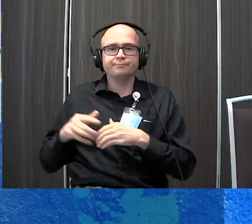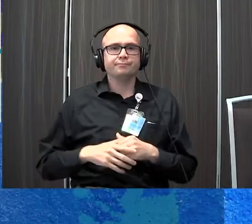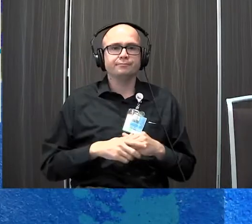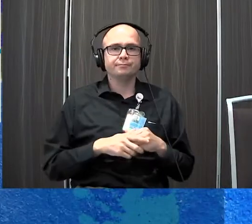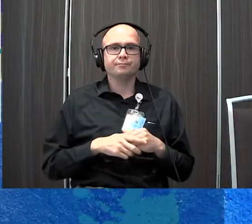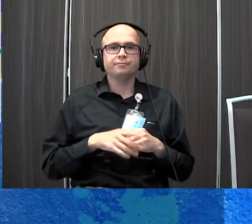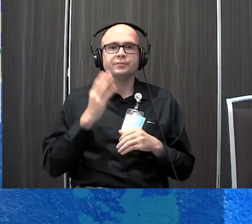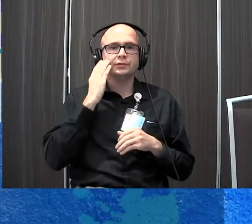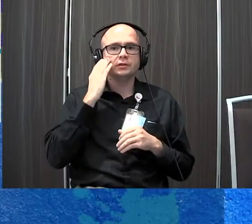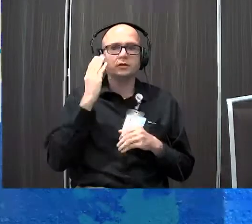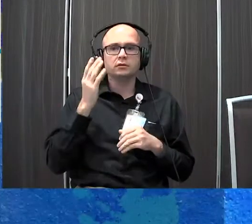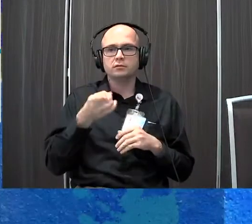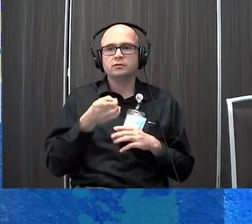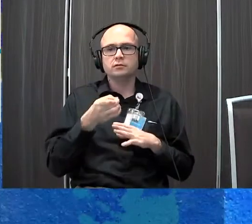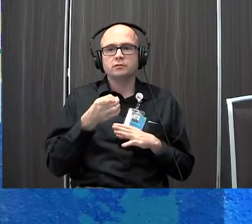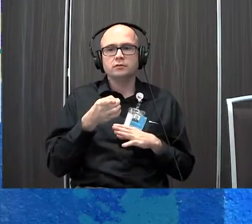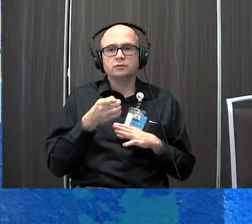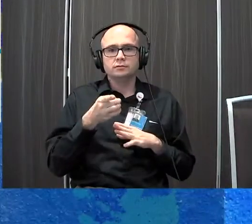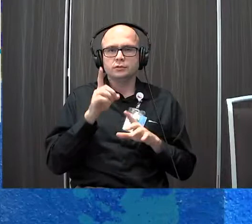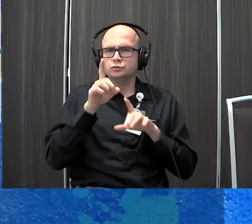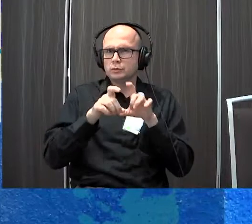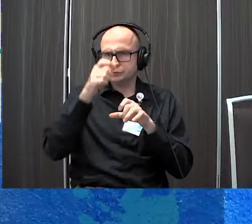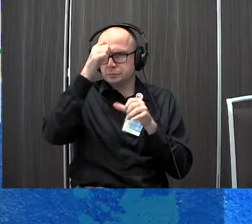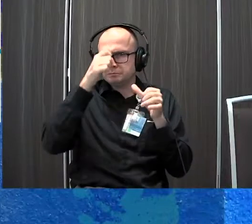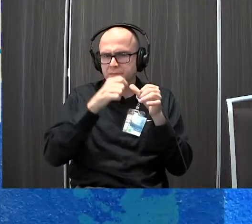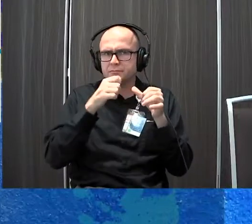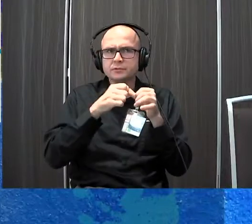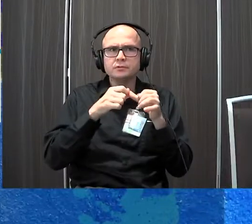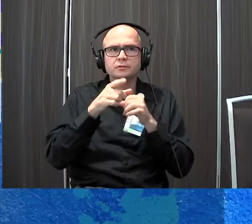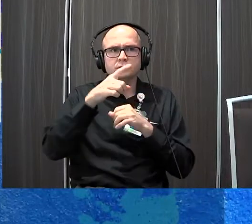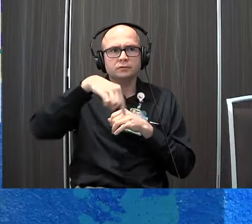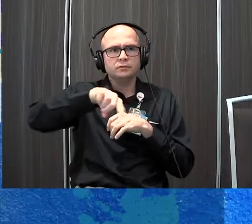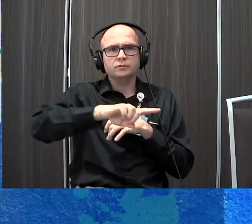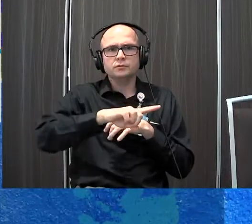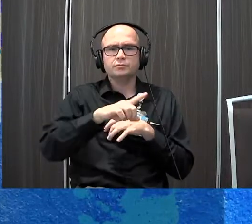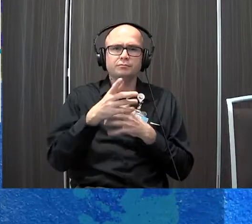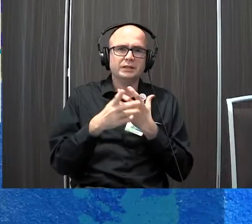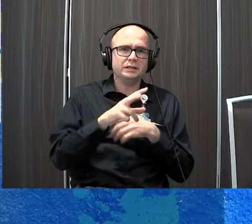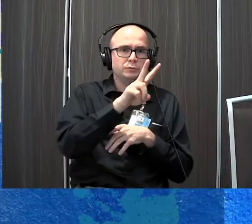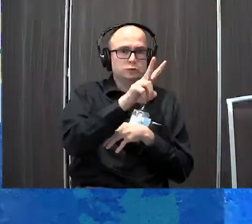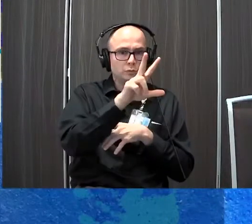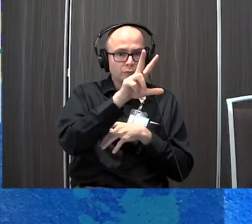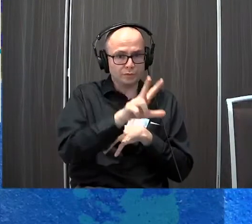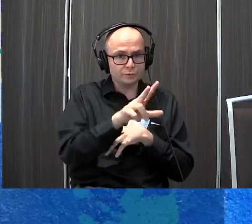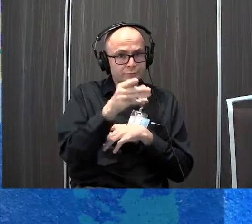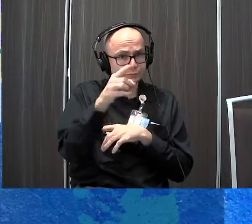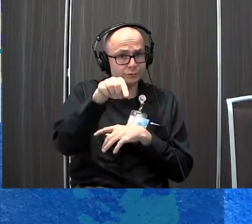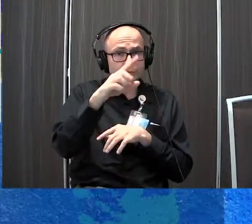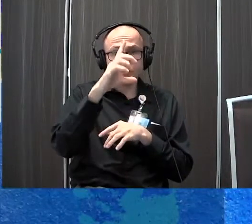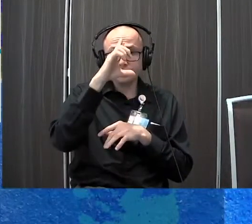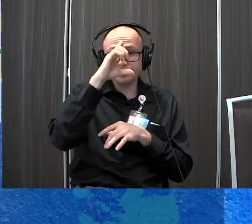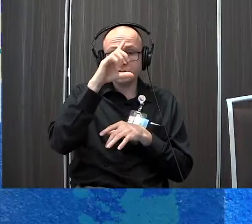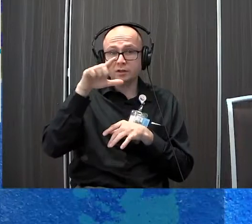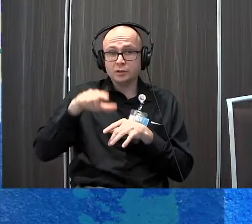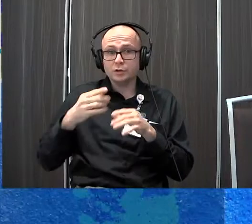So coming back to one of those poll questions, and if you remember, most of you, or at least 2/3 of you, thought that low